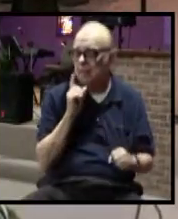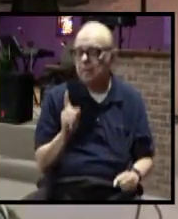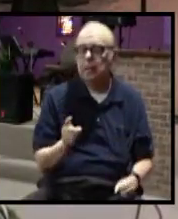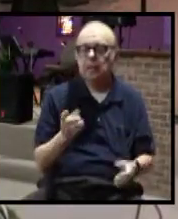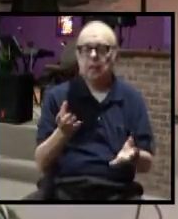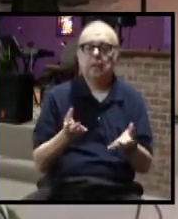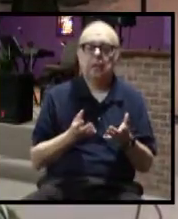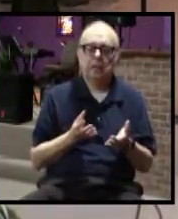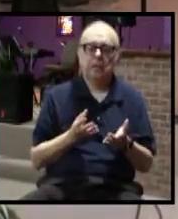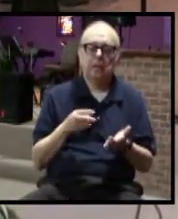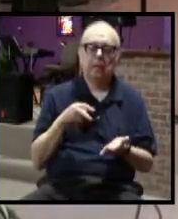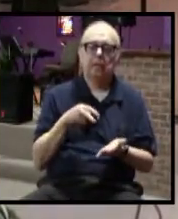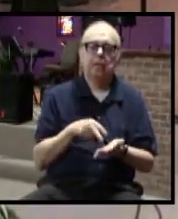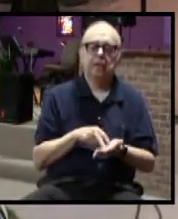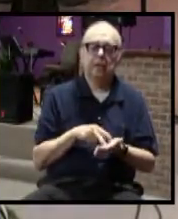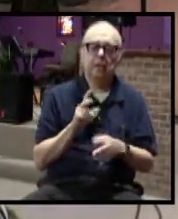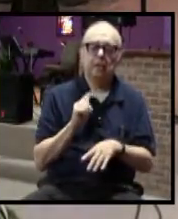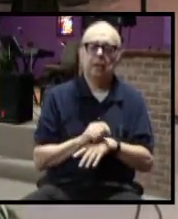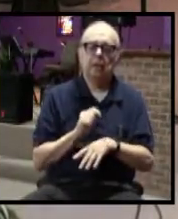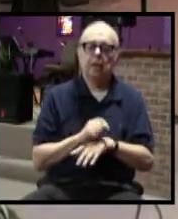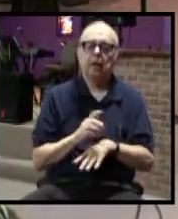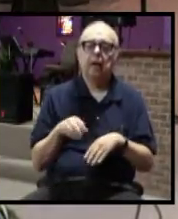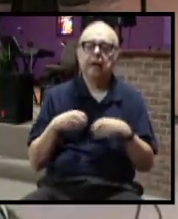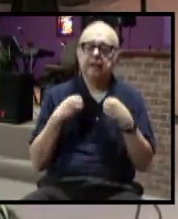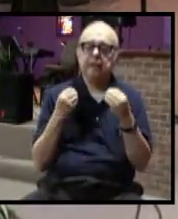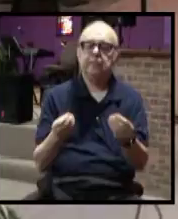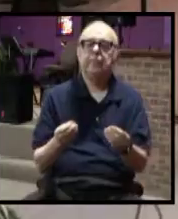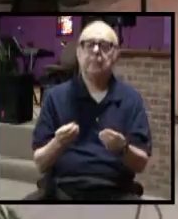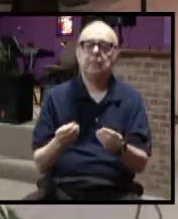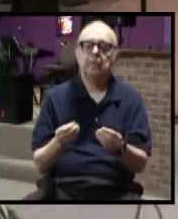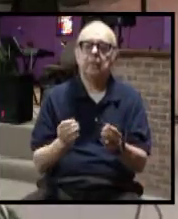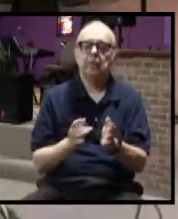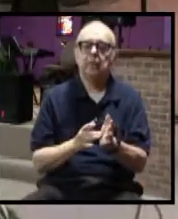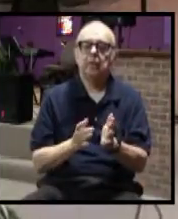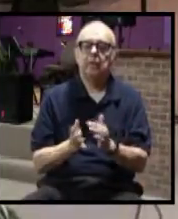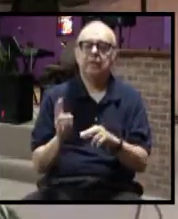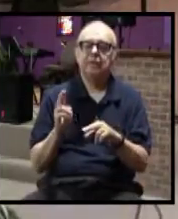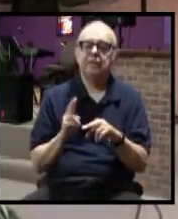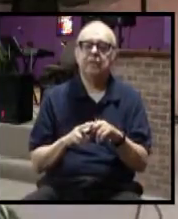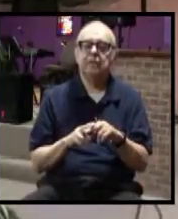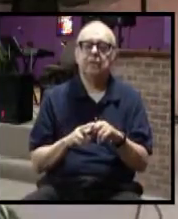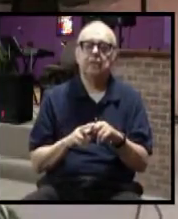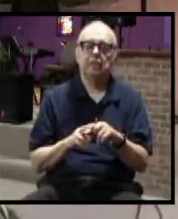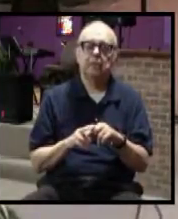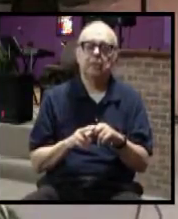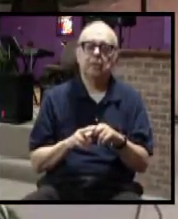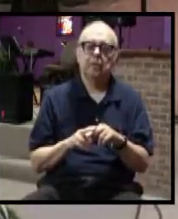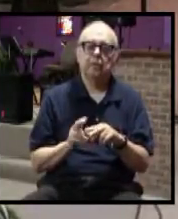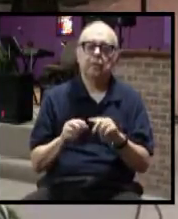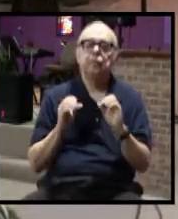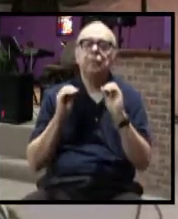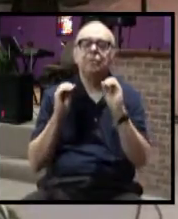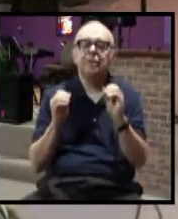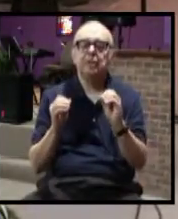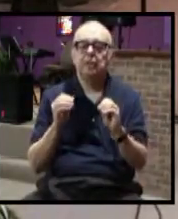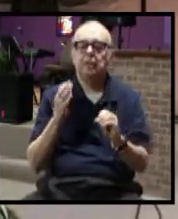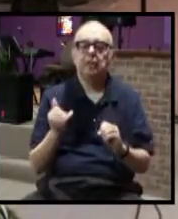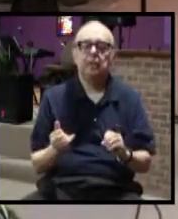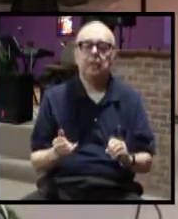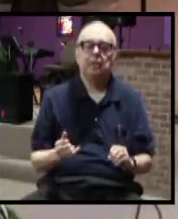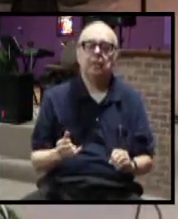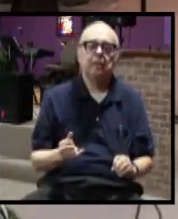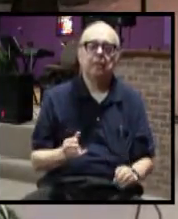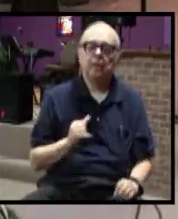He was not the one that you wanted to stand up in the temple and offer him a seat to teach.